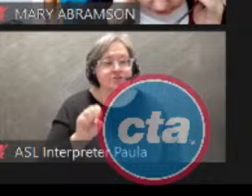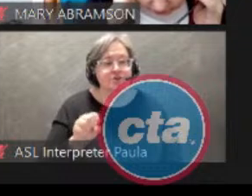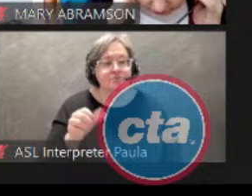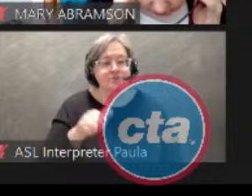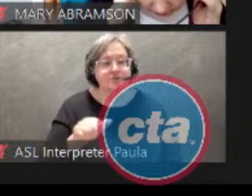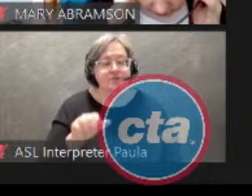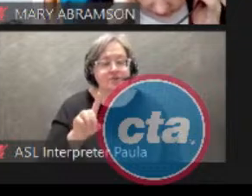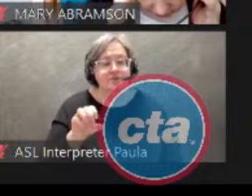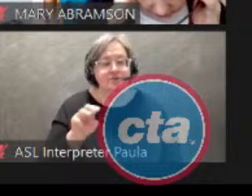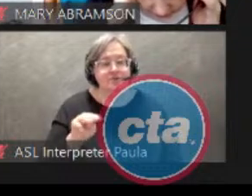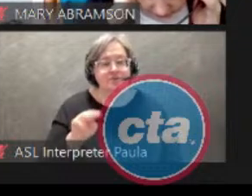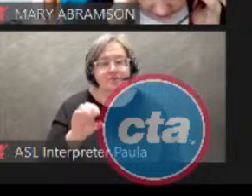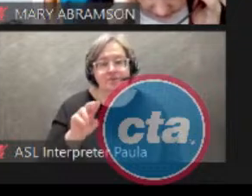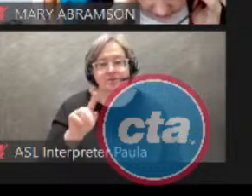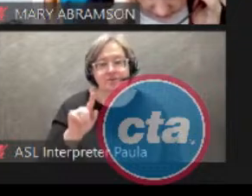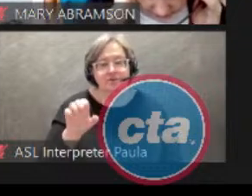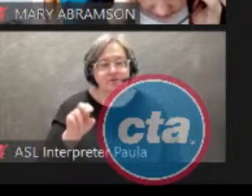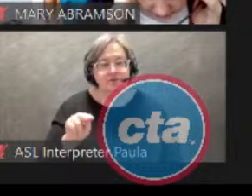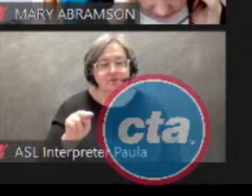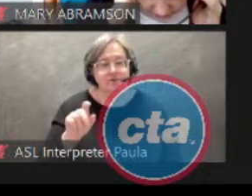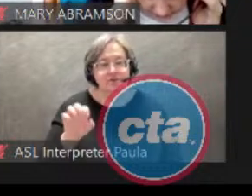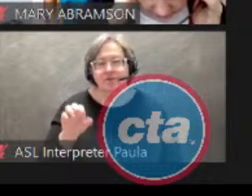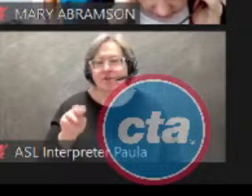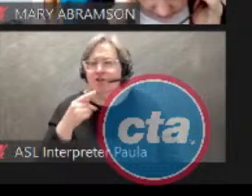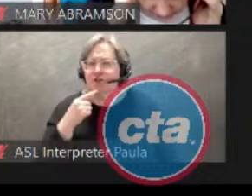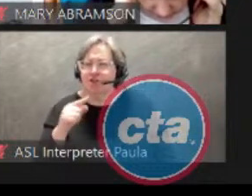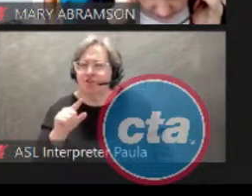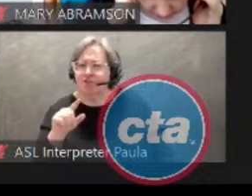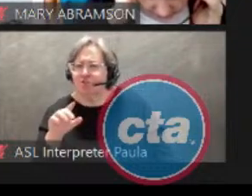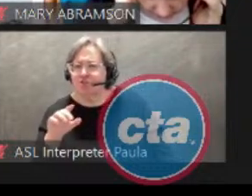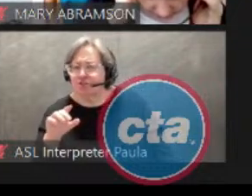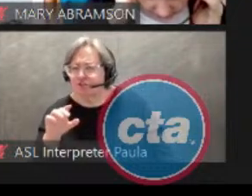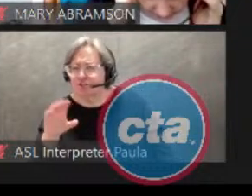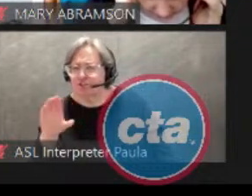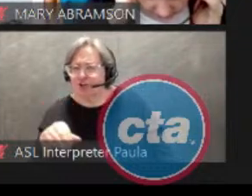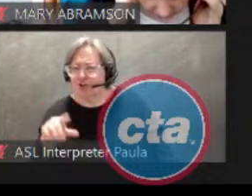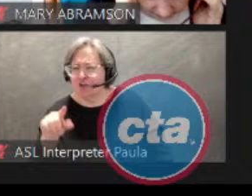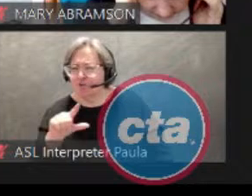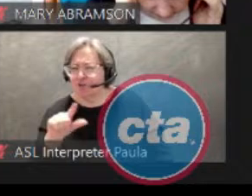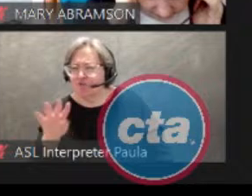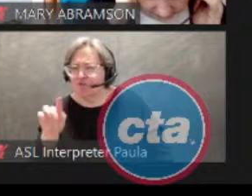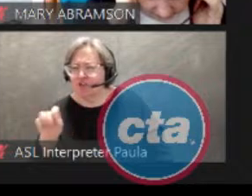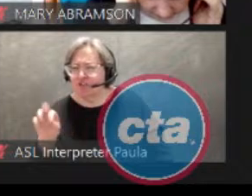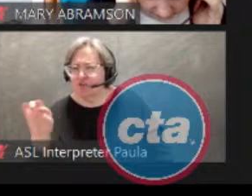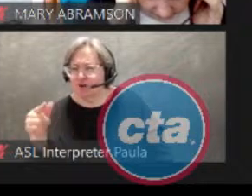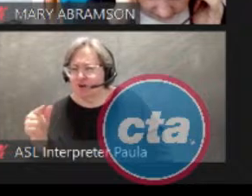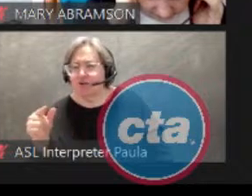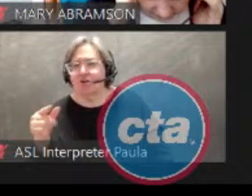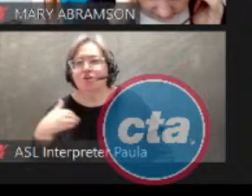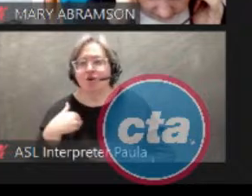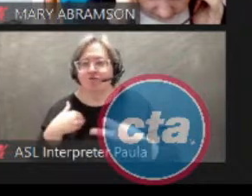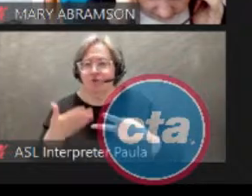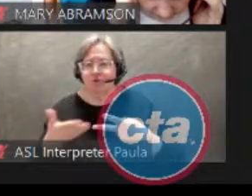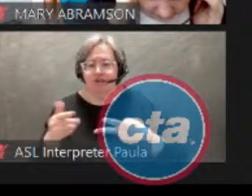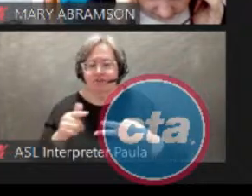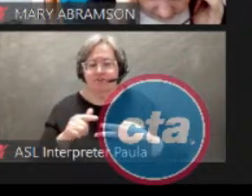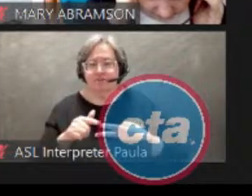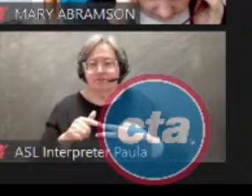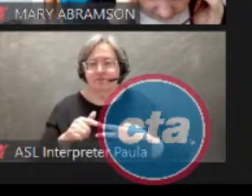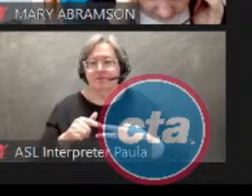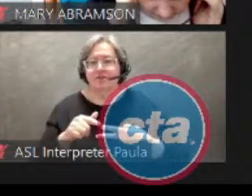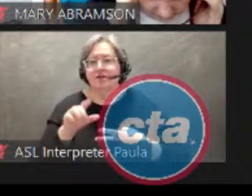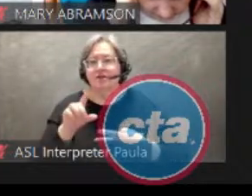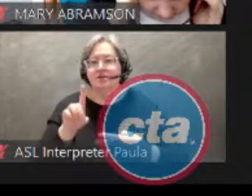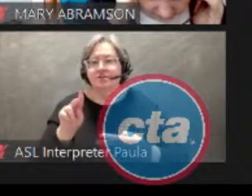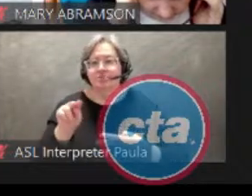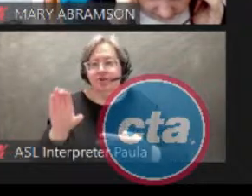You said earlier Chicago 2024.org. Is it .com or No, org. You got two things going on. At the Democratic